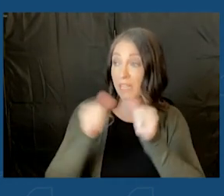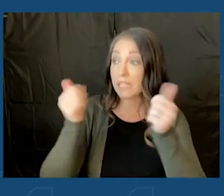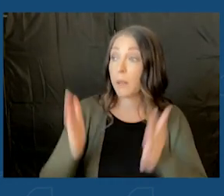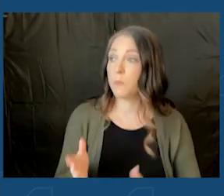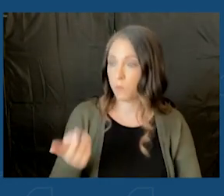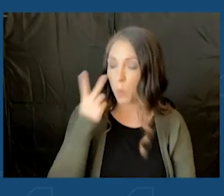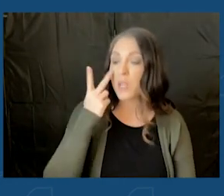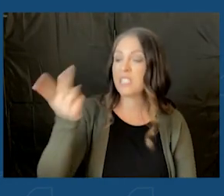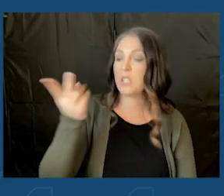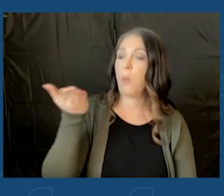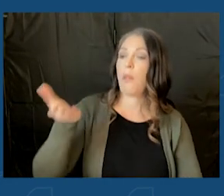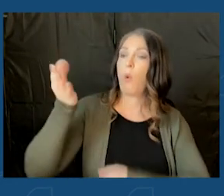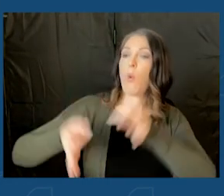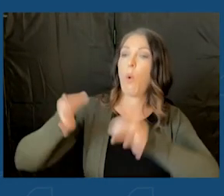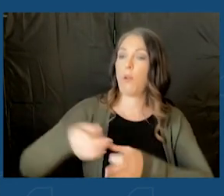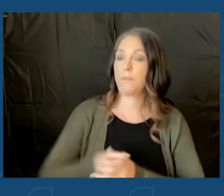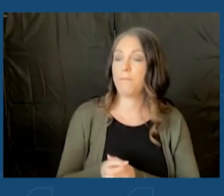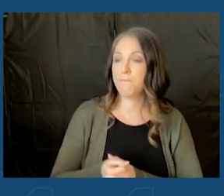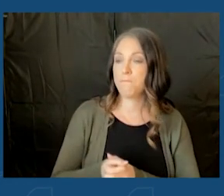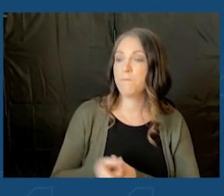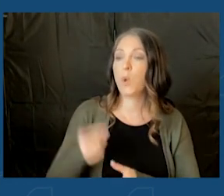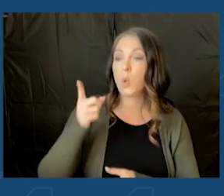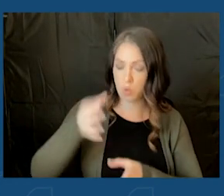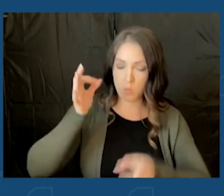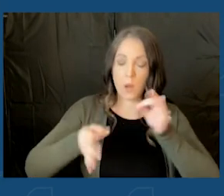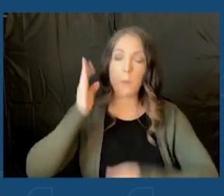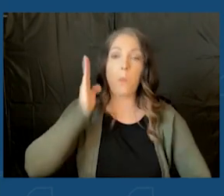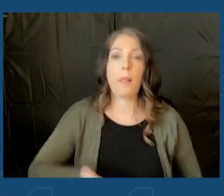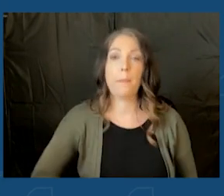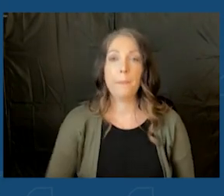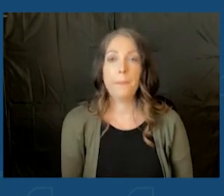will be brought to justice. Thank you.